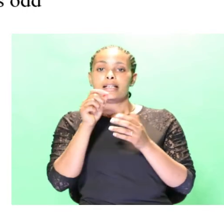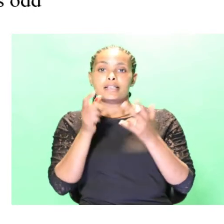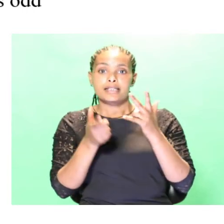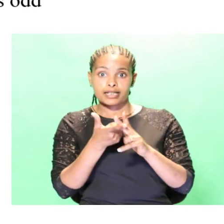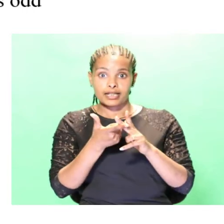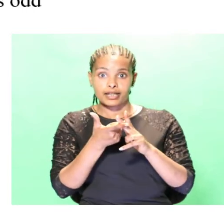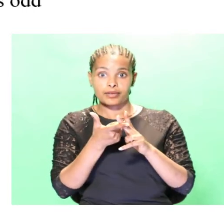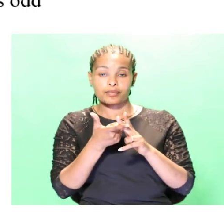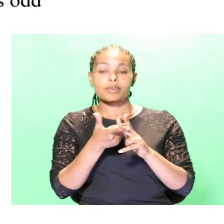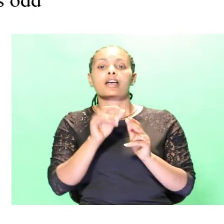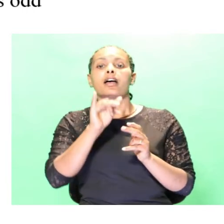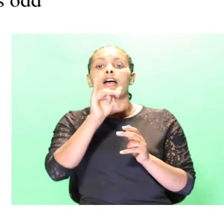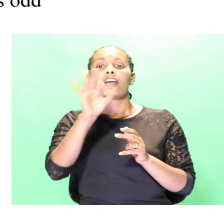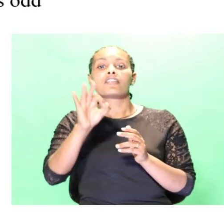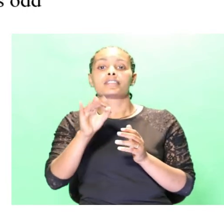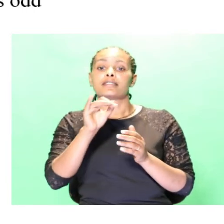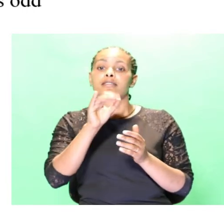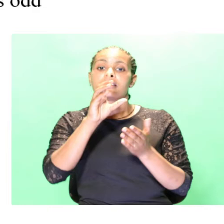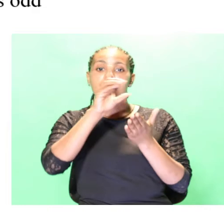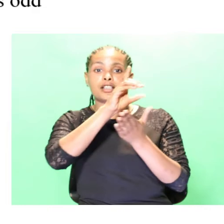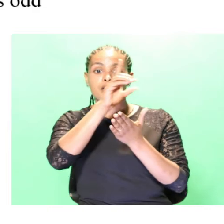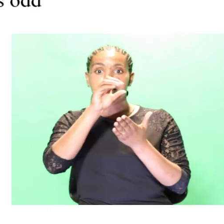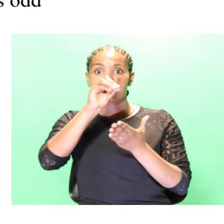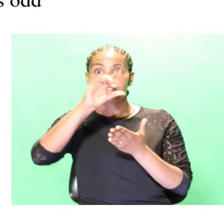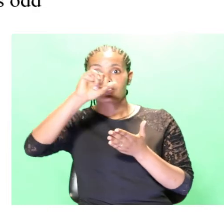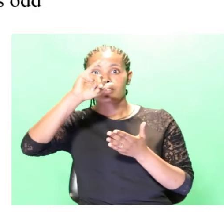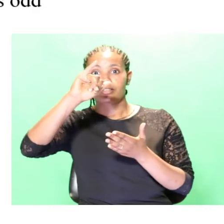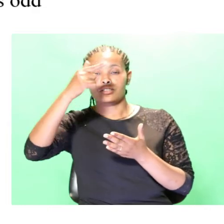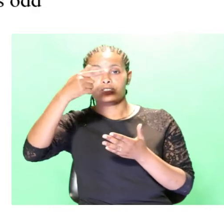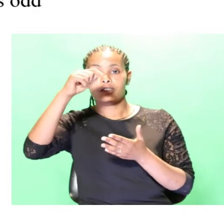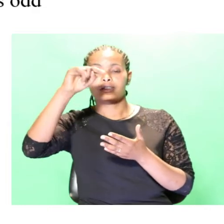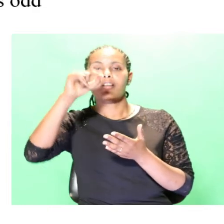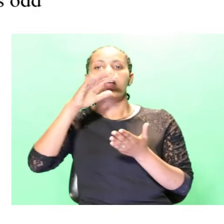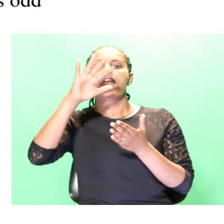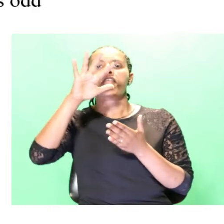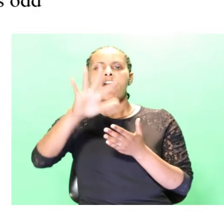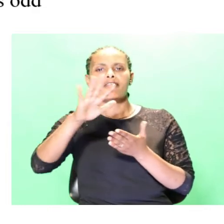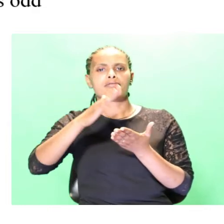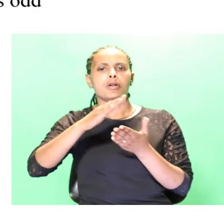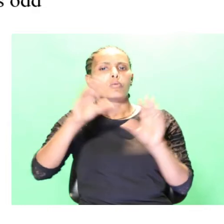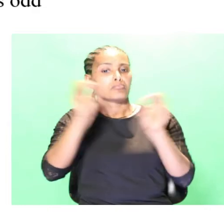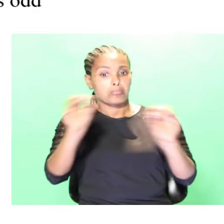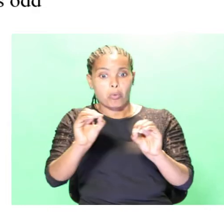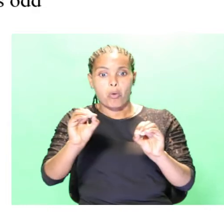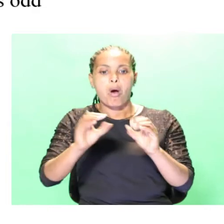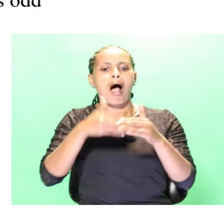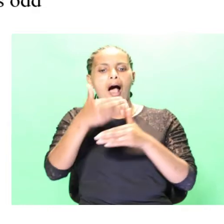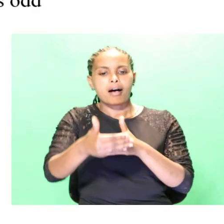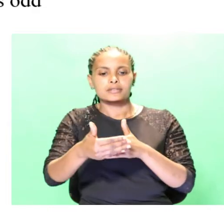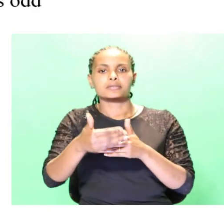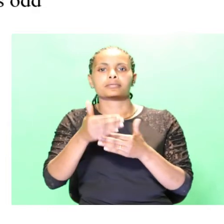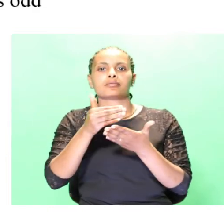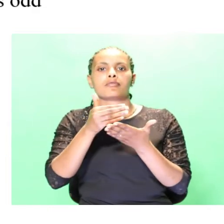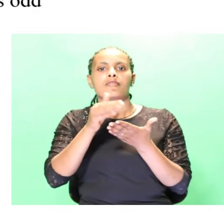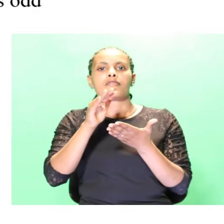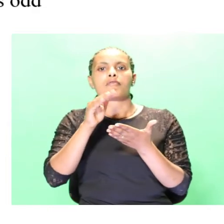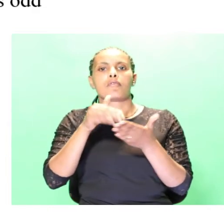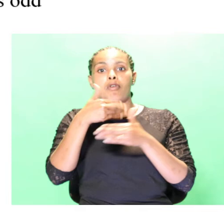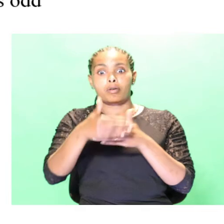3. If the digit to be removed is 5 and no other digits follow the